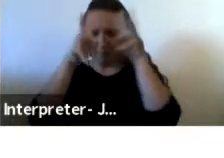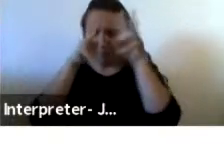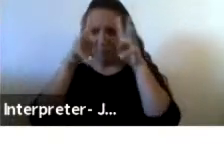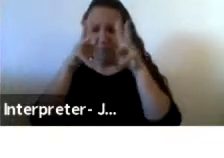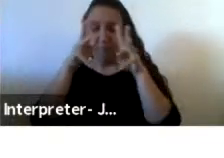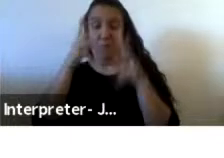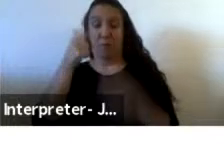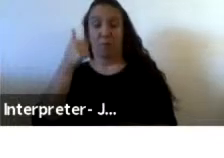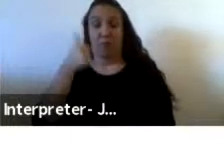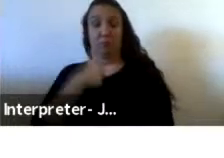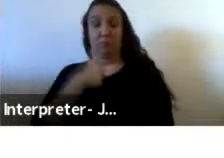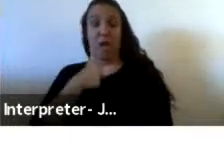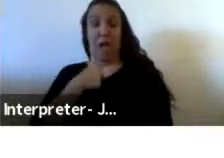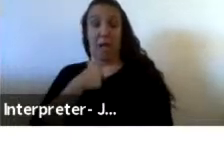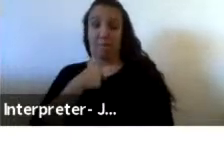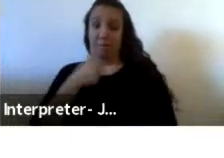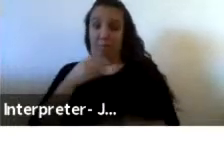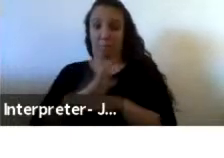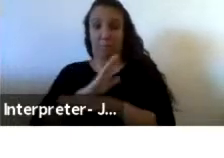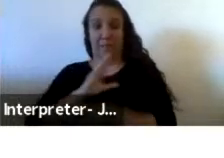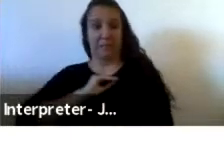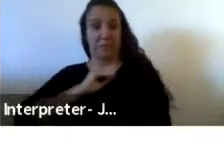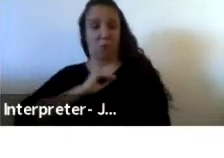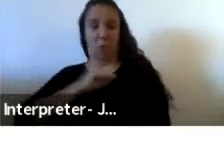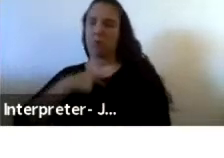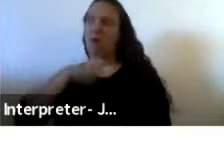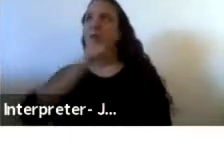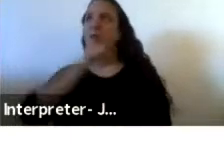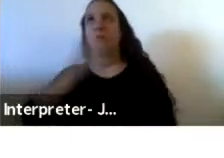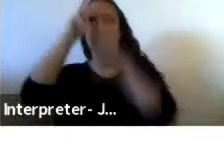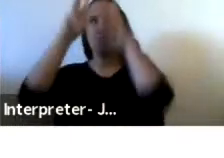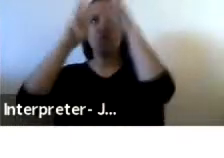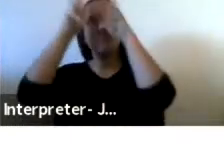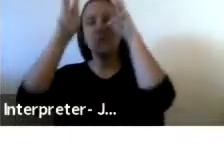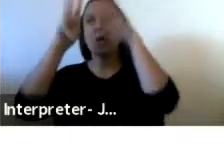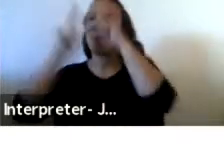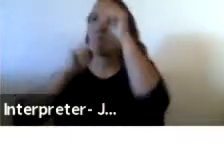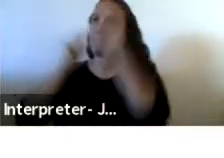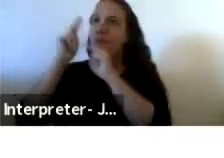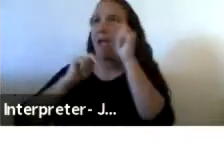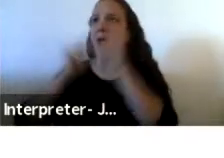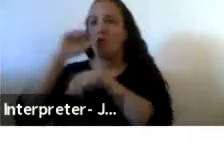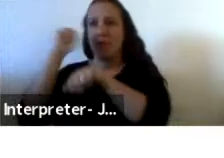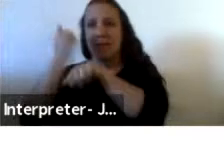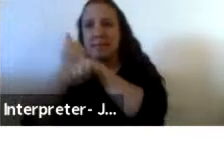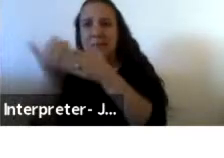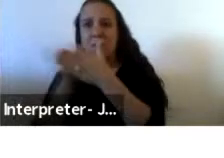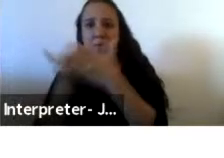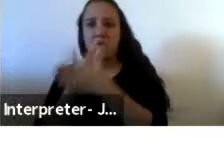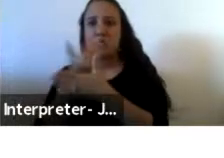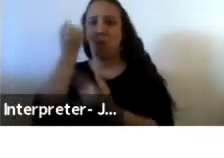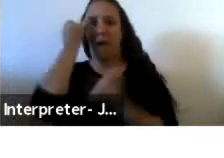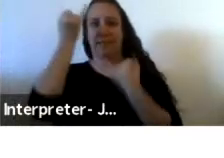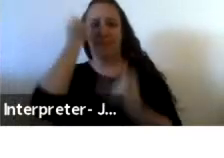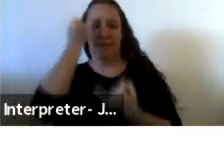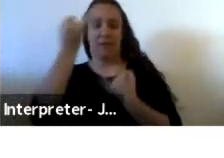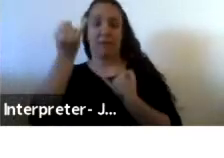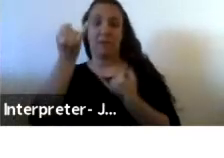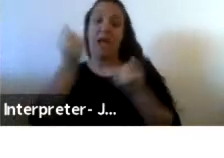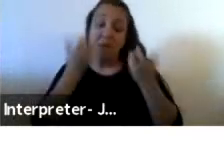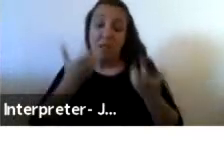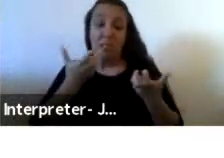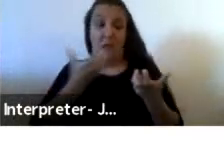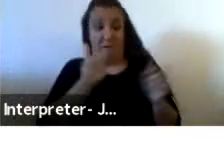entrepreneur is that I love to create, I love to build, and I love to implement new things and new ideas. And a lot of the small businesses that I work